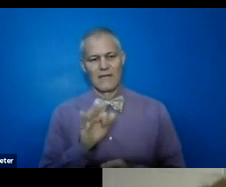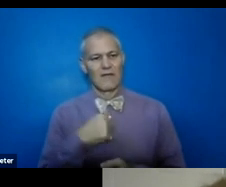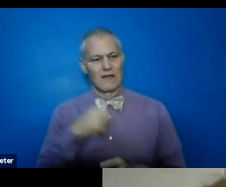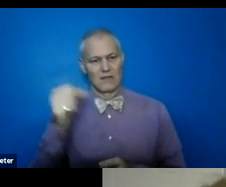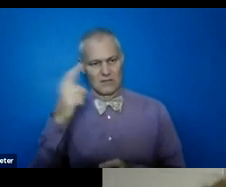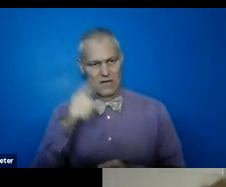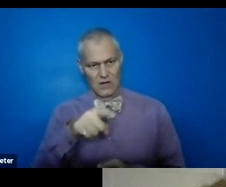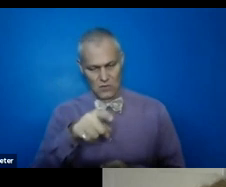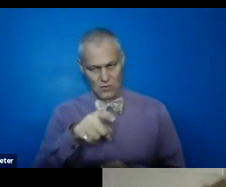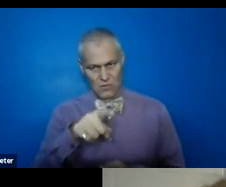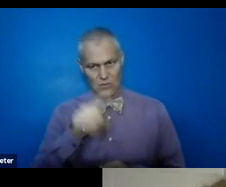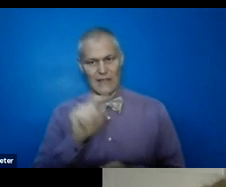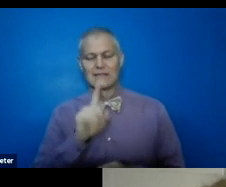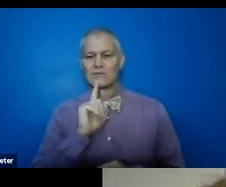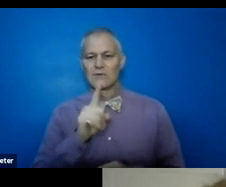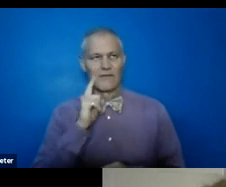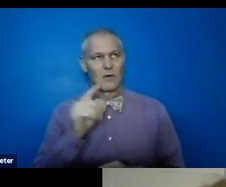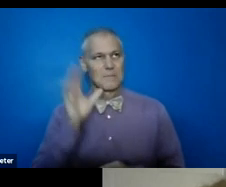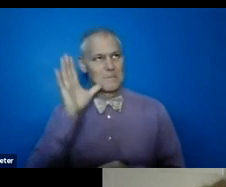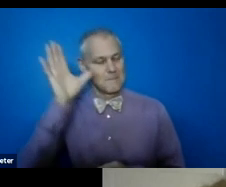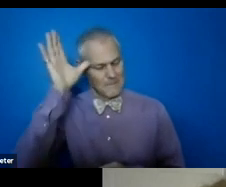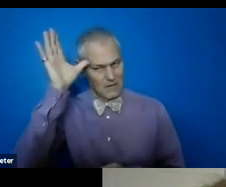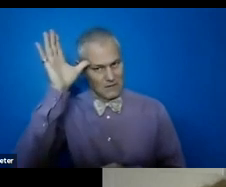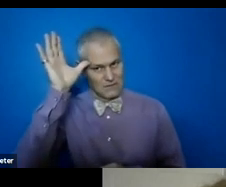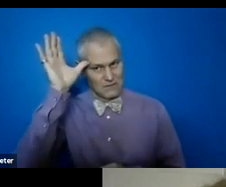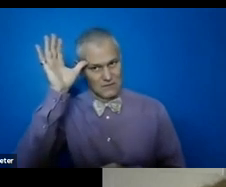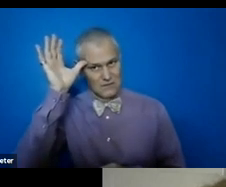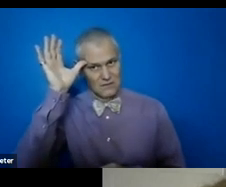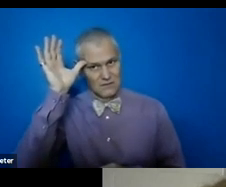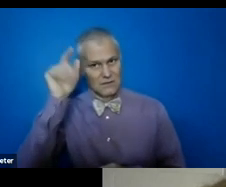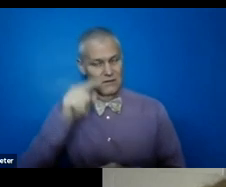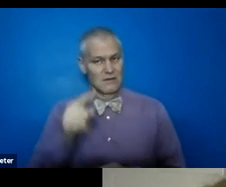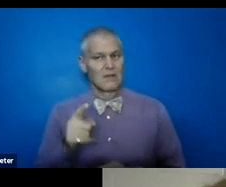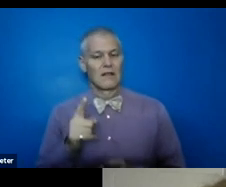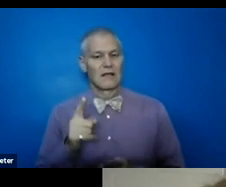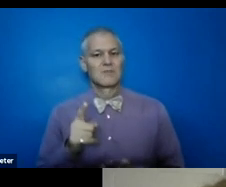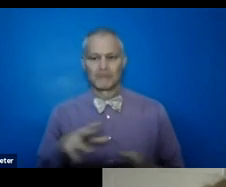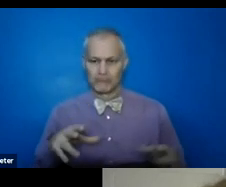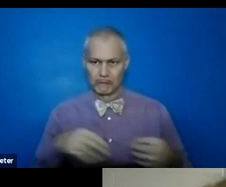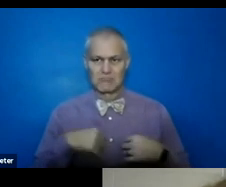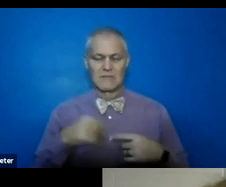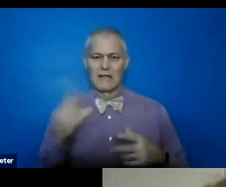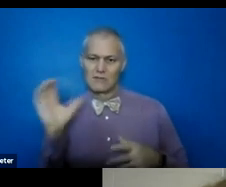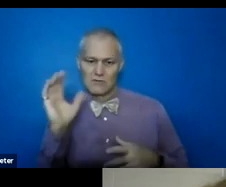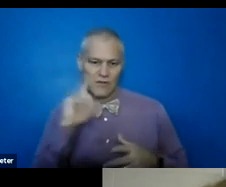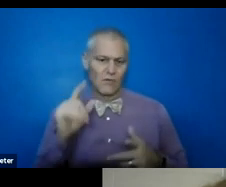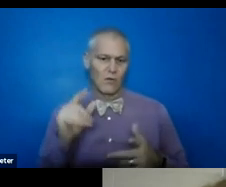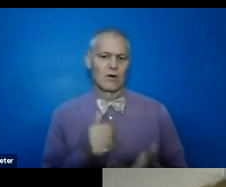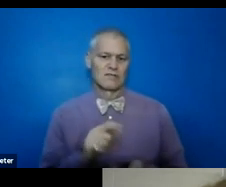for parents who are kind of on board, right? They're seeking to help make the